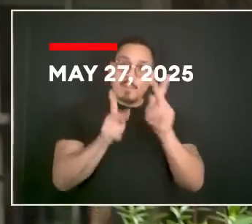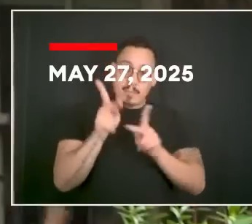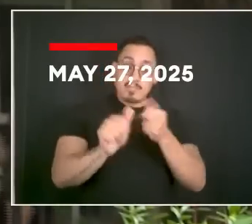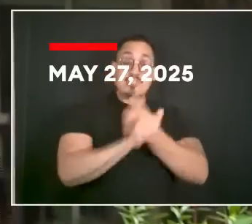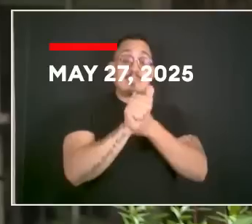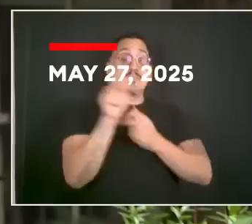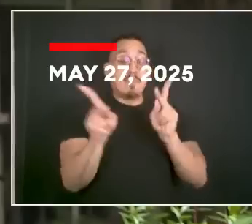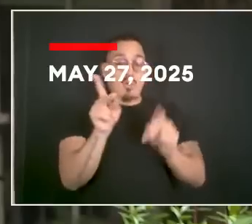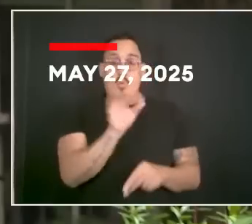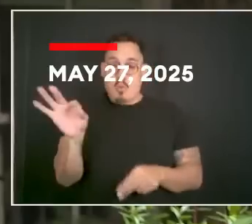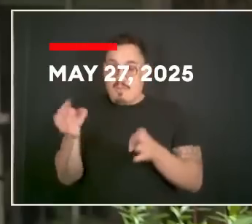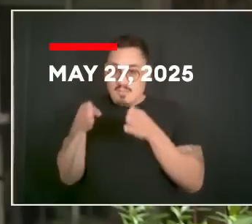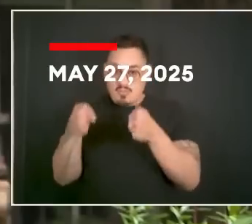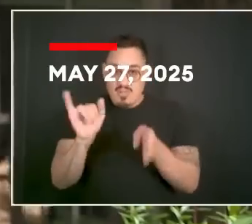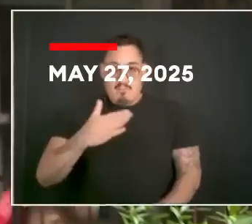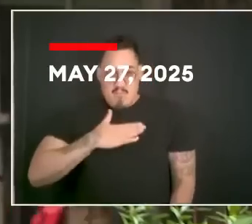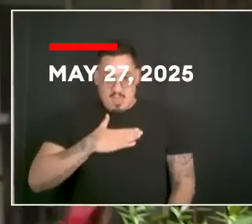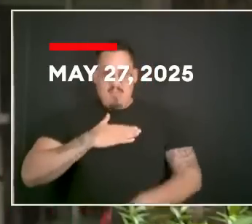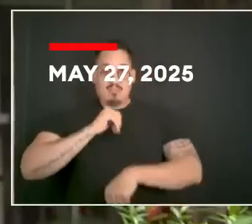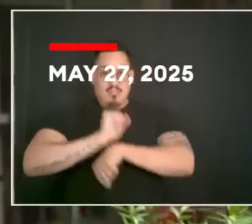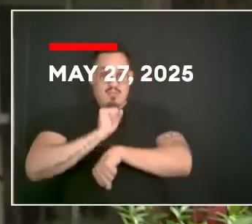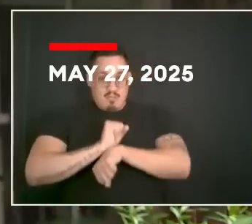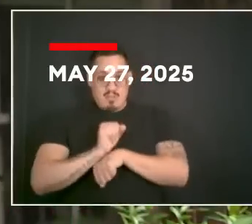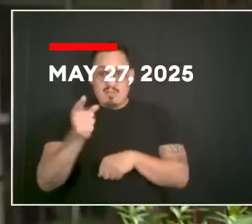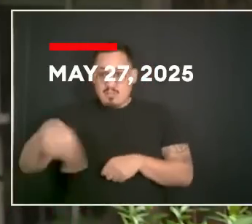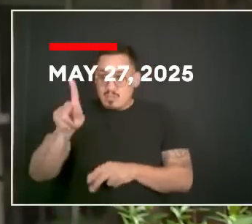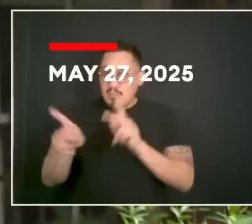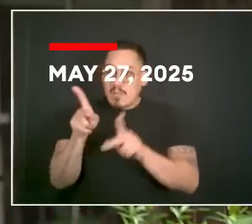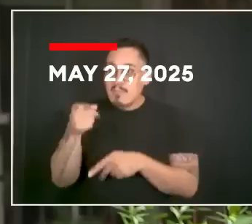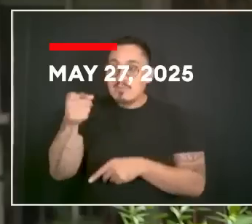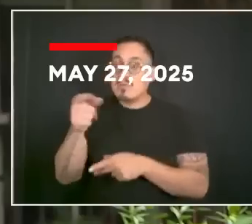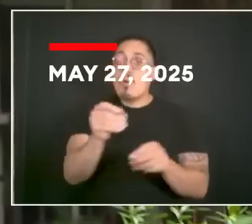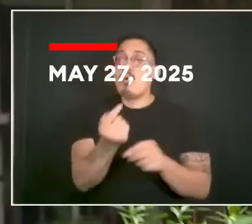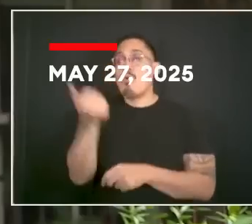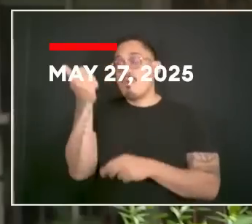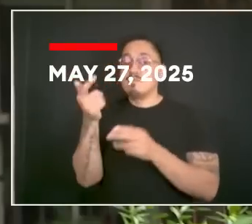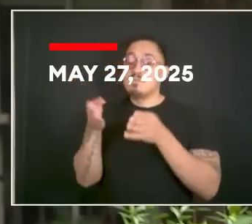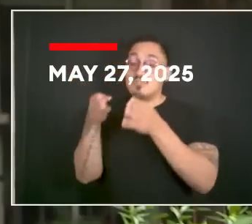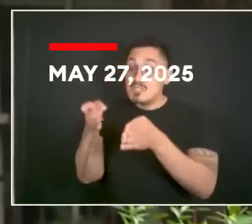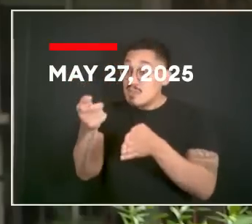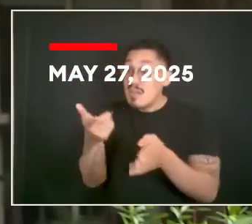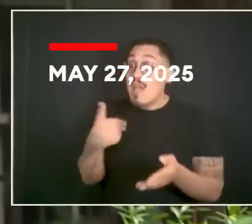my police officers did. They took a person off the street that they charged with carrying a gun.